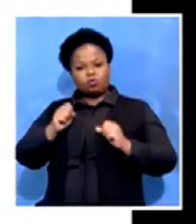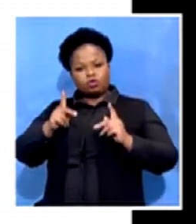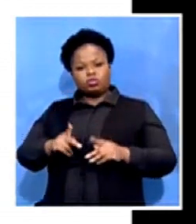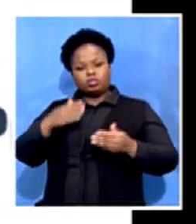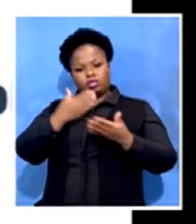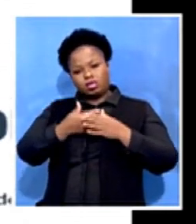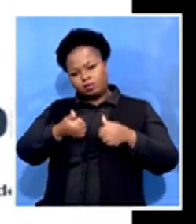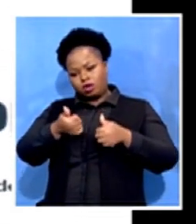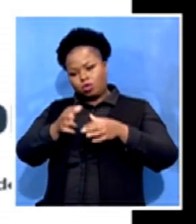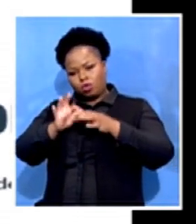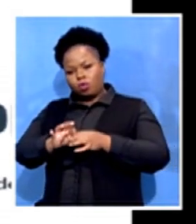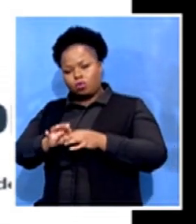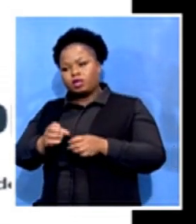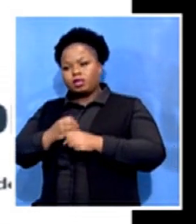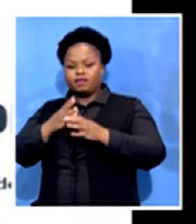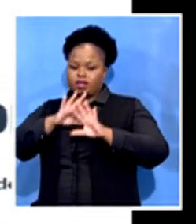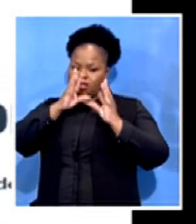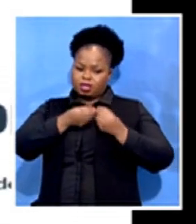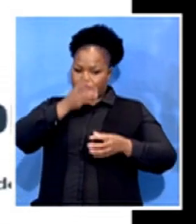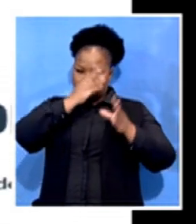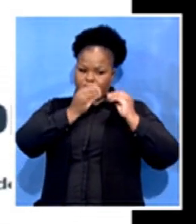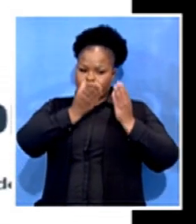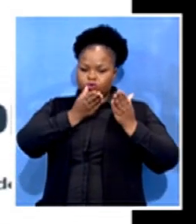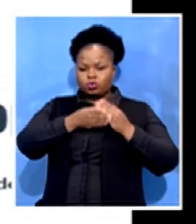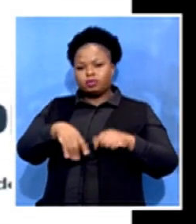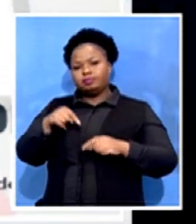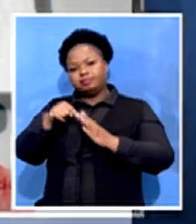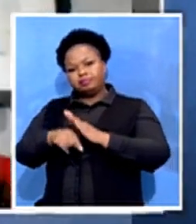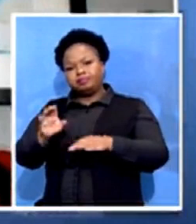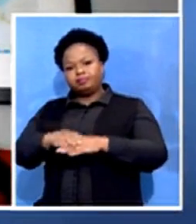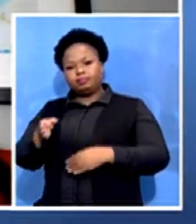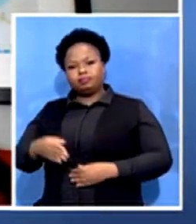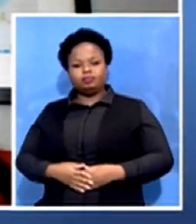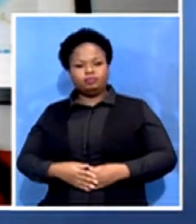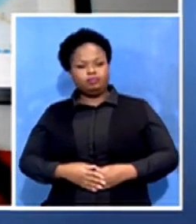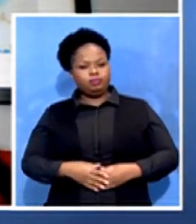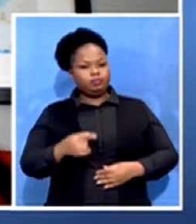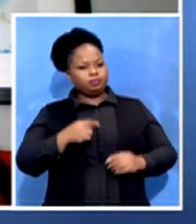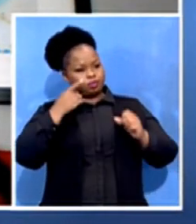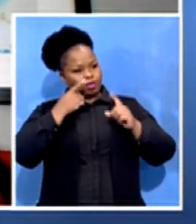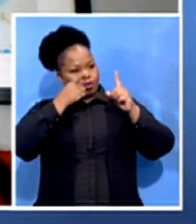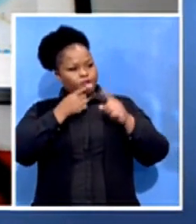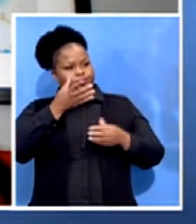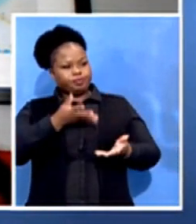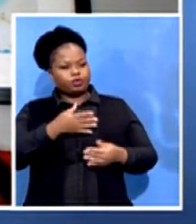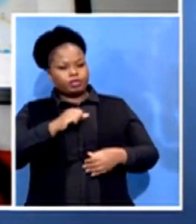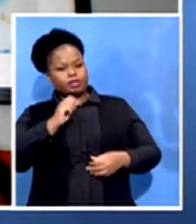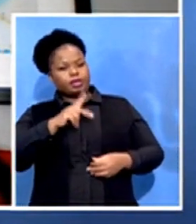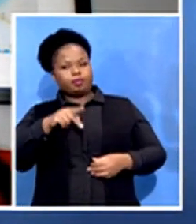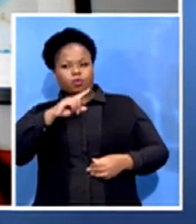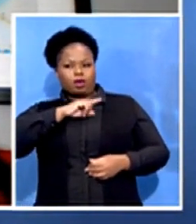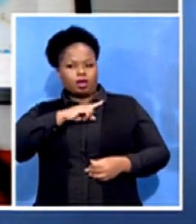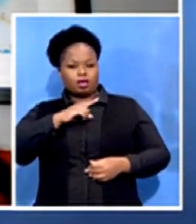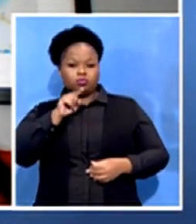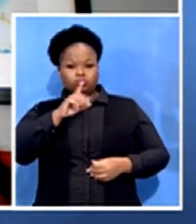at school. All right, so what is your ultimate goal here with this app? I mean, you speak about equal